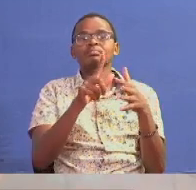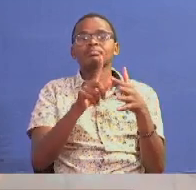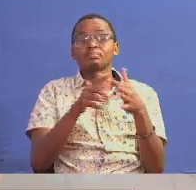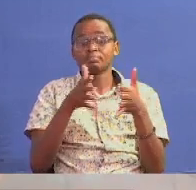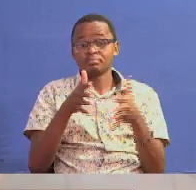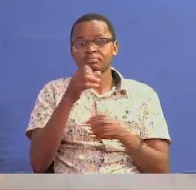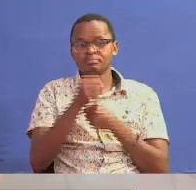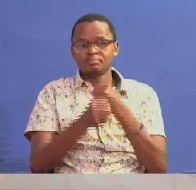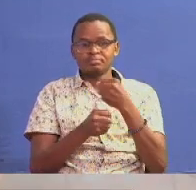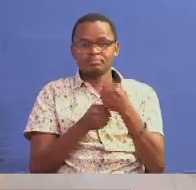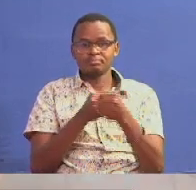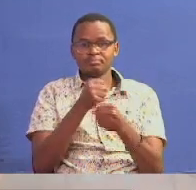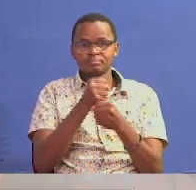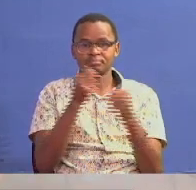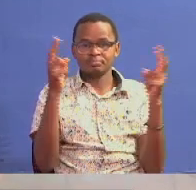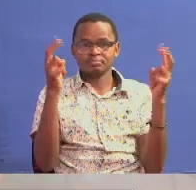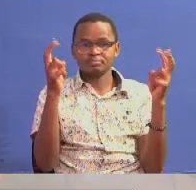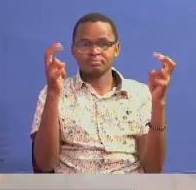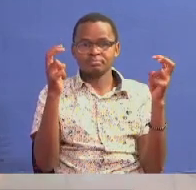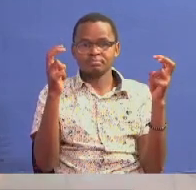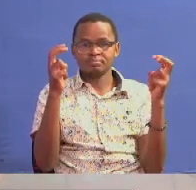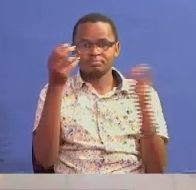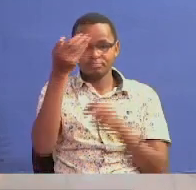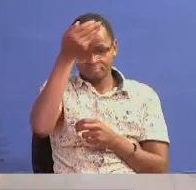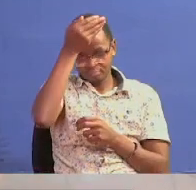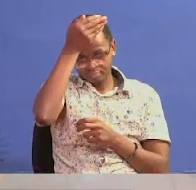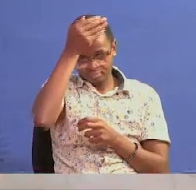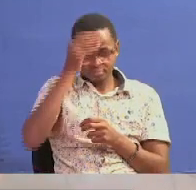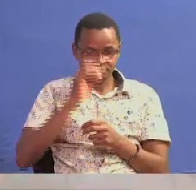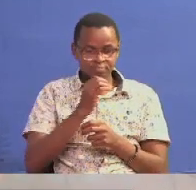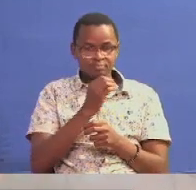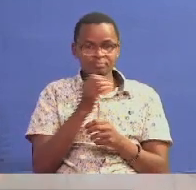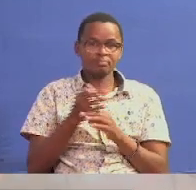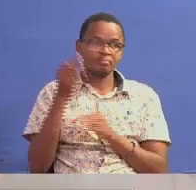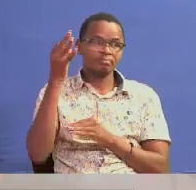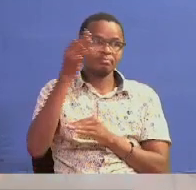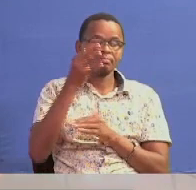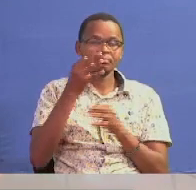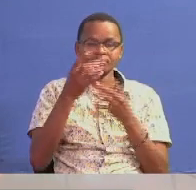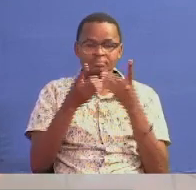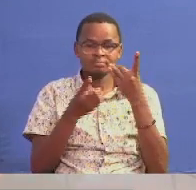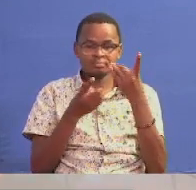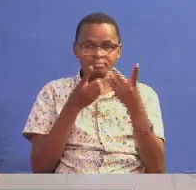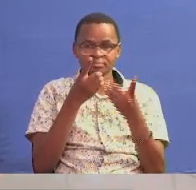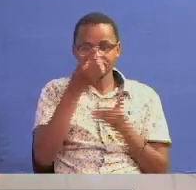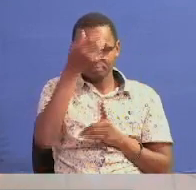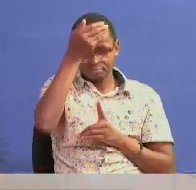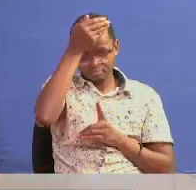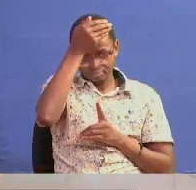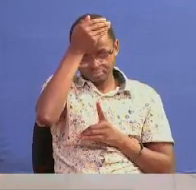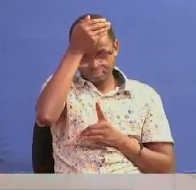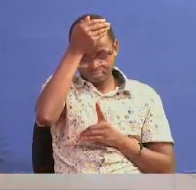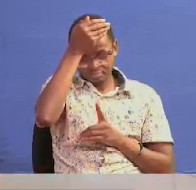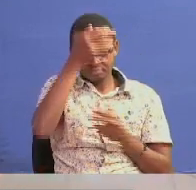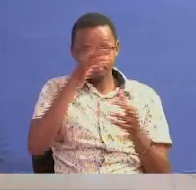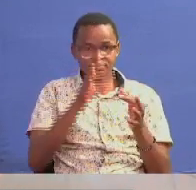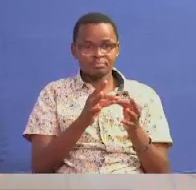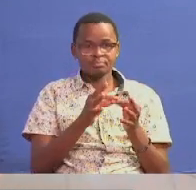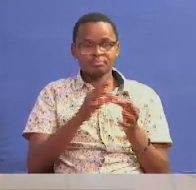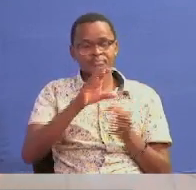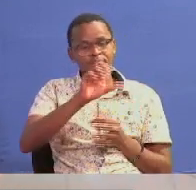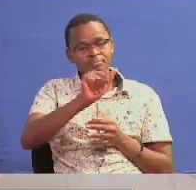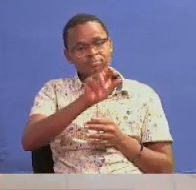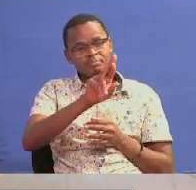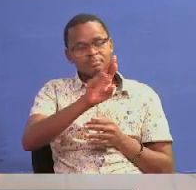century. This year's theme is Our Nurses, Our Future. For a detailed conversation around the nursing profession, I am joined